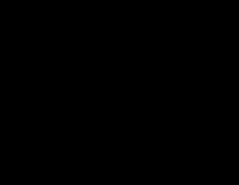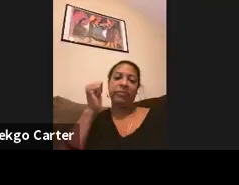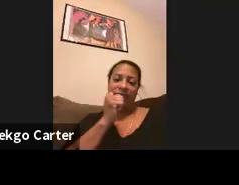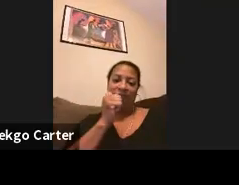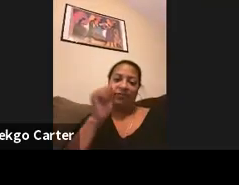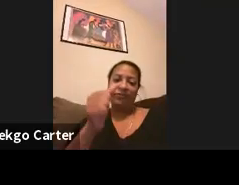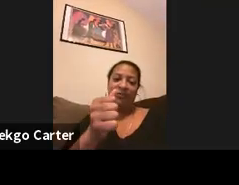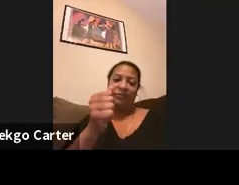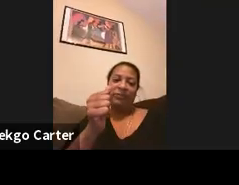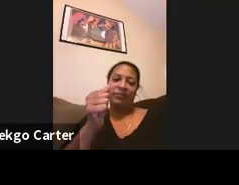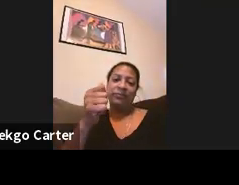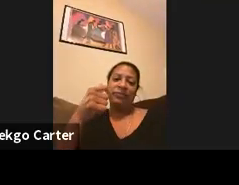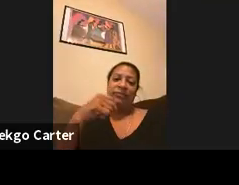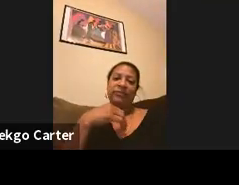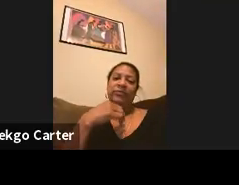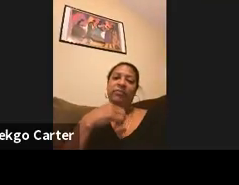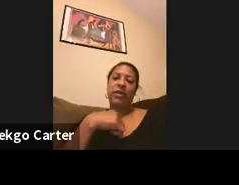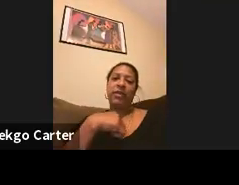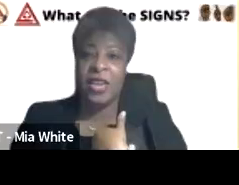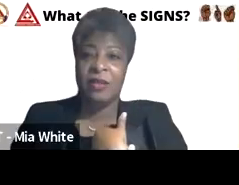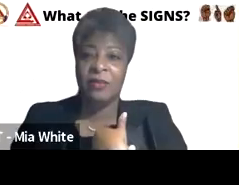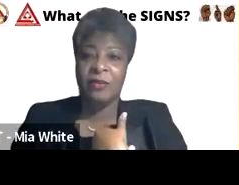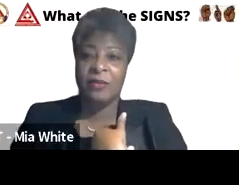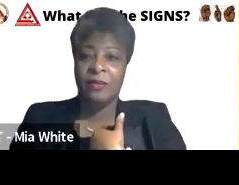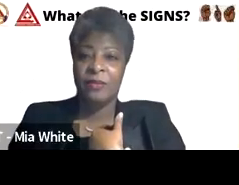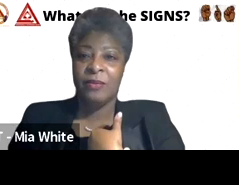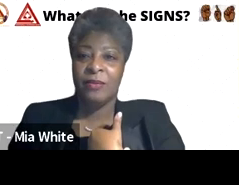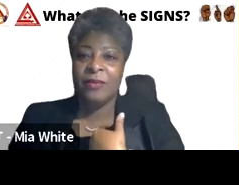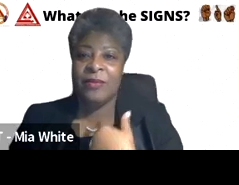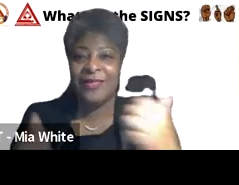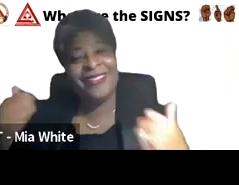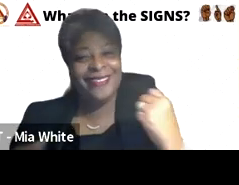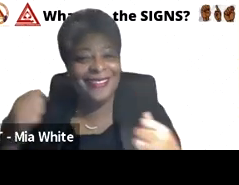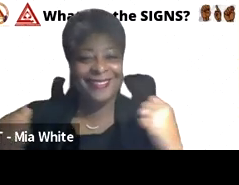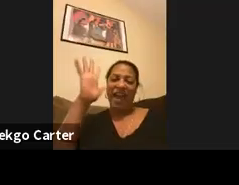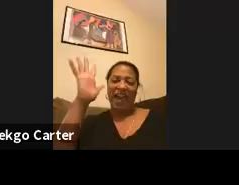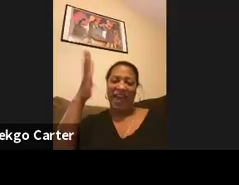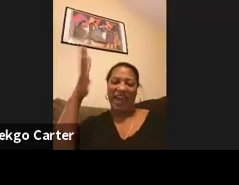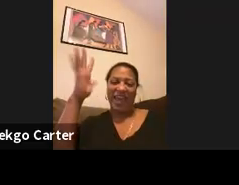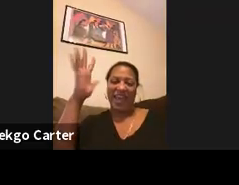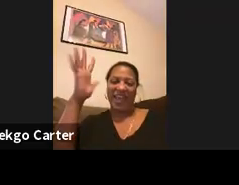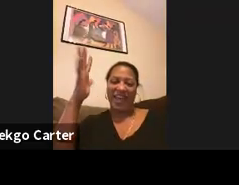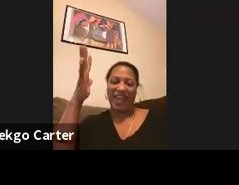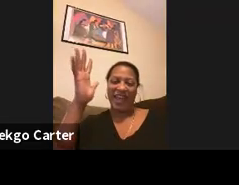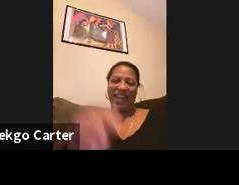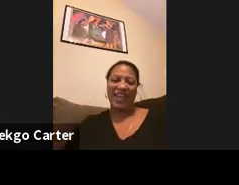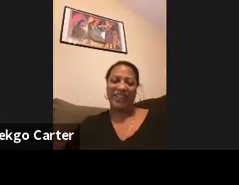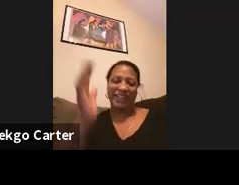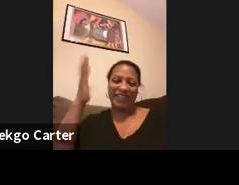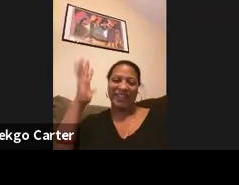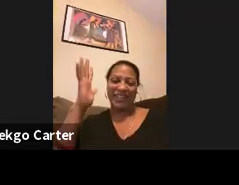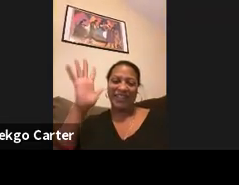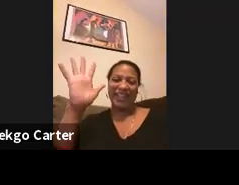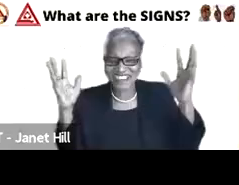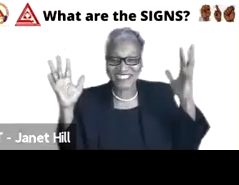Go call 911. Help. Help. Me. Right. Yay. When I do